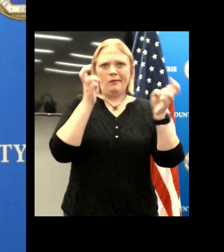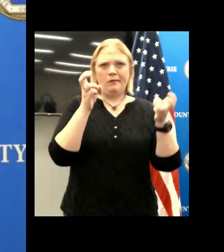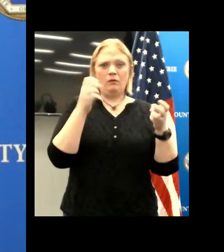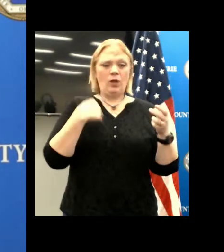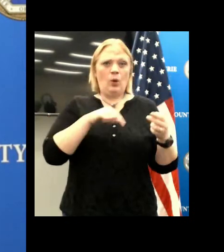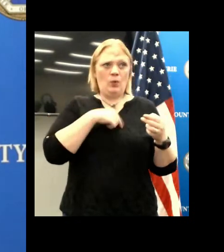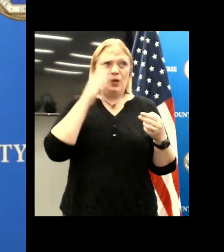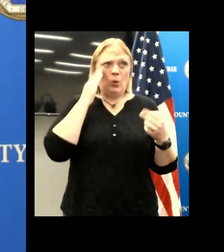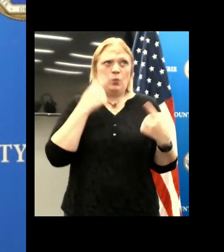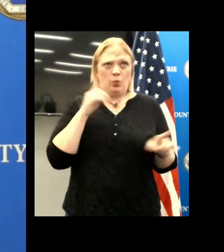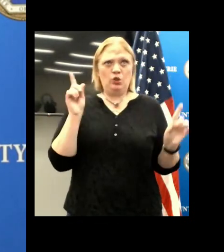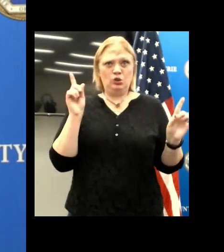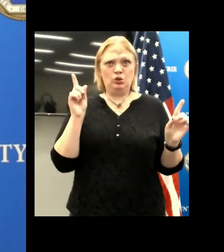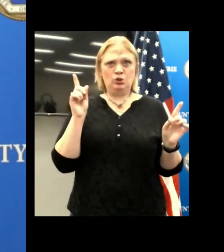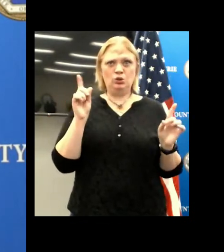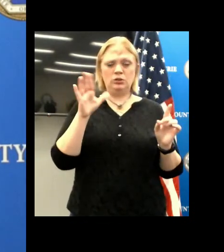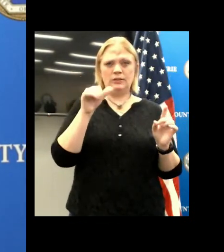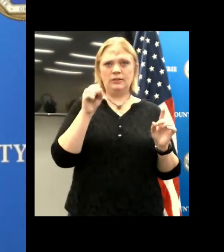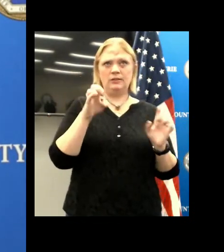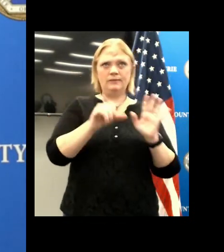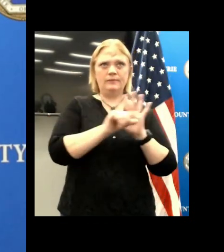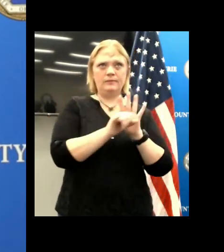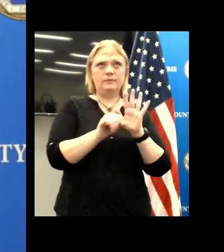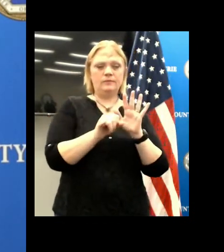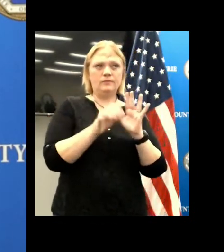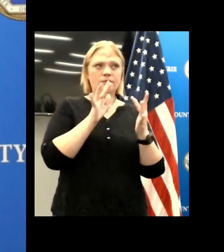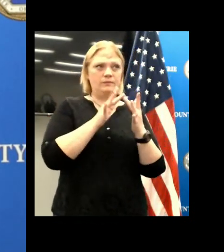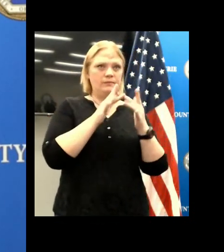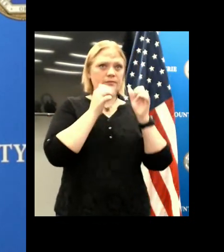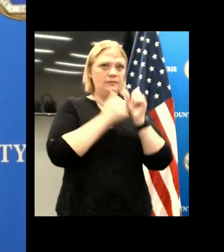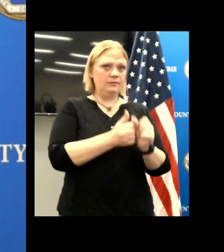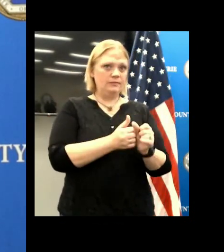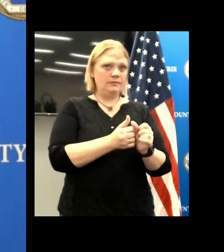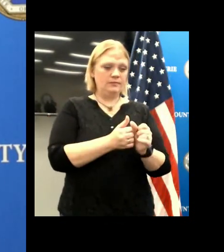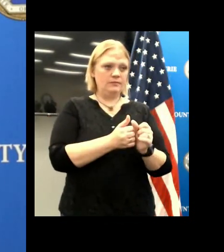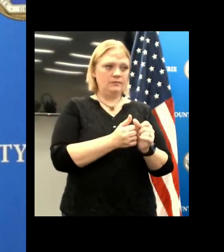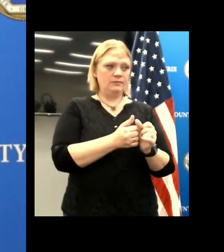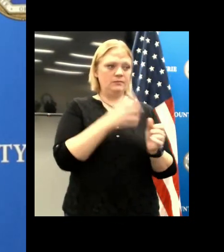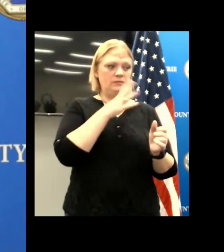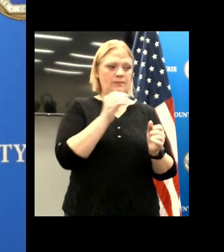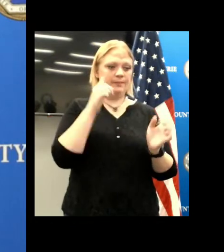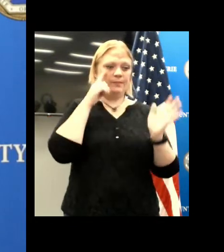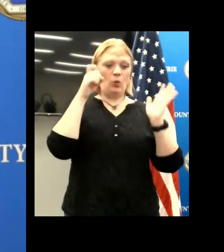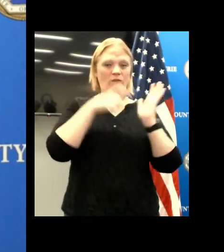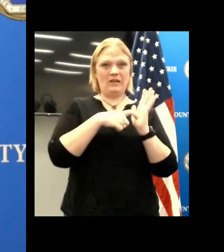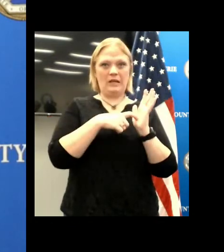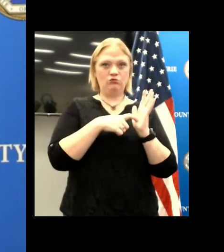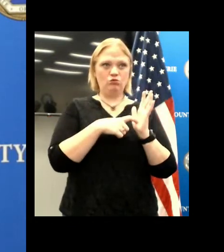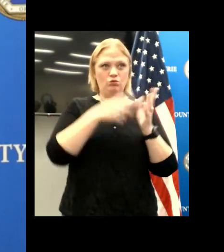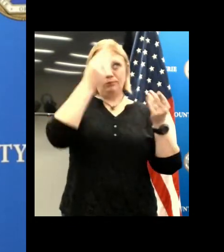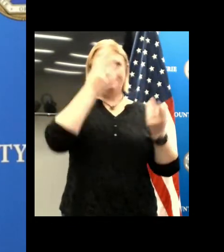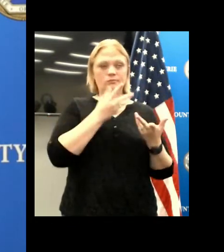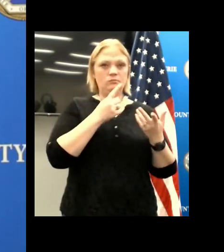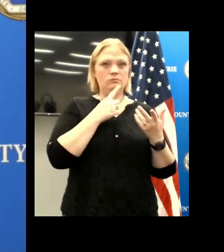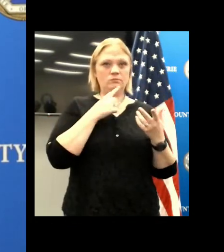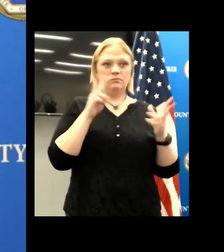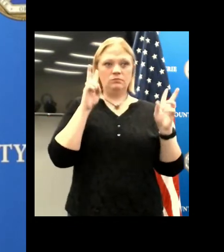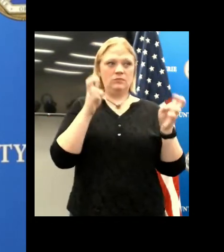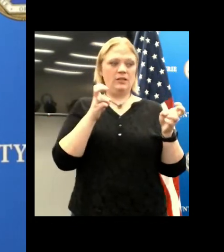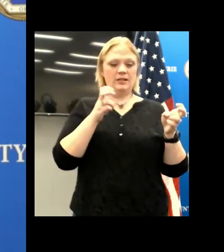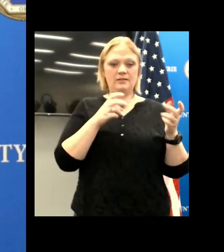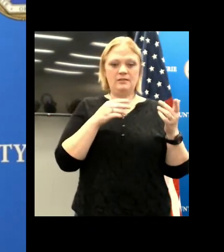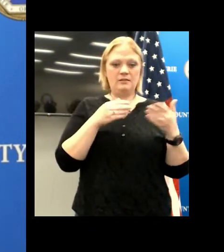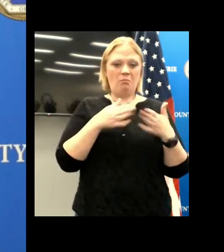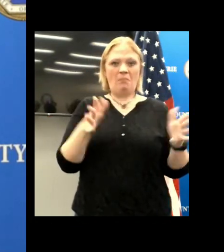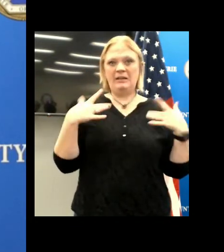works. Case identification, contact tracing, and notification is a bread and butter public health tool.